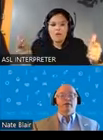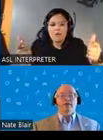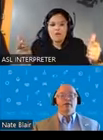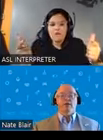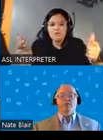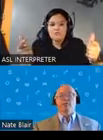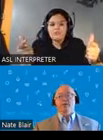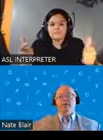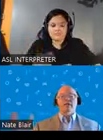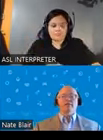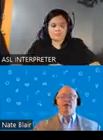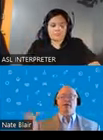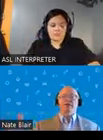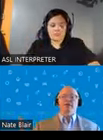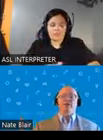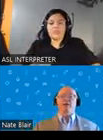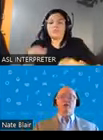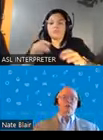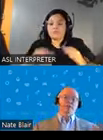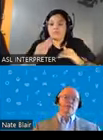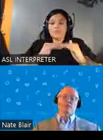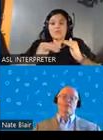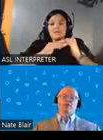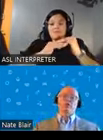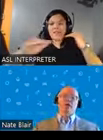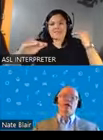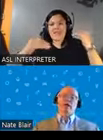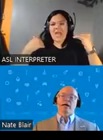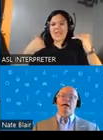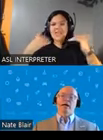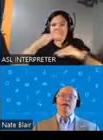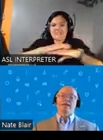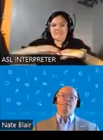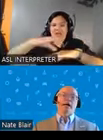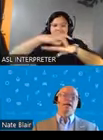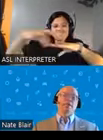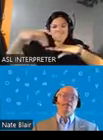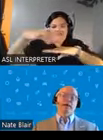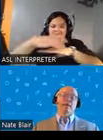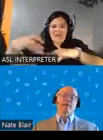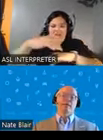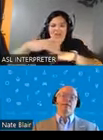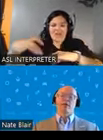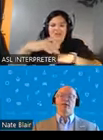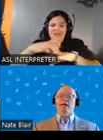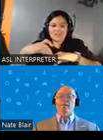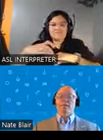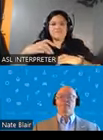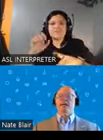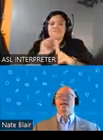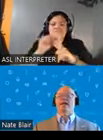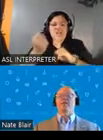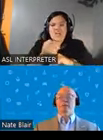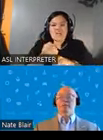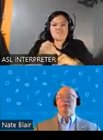PV on the roof because frankly, they're in a location or in a situation where it's not possible to add PV or not